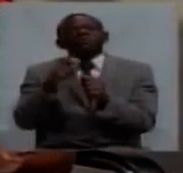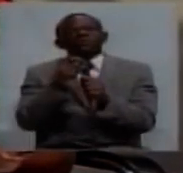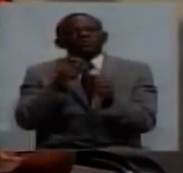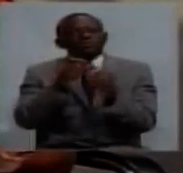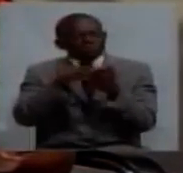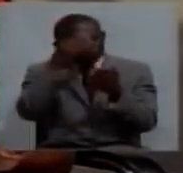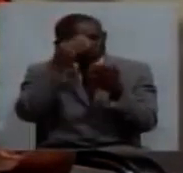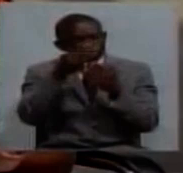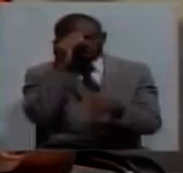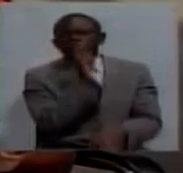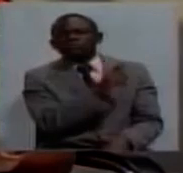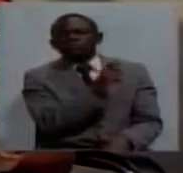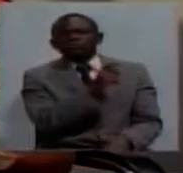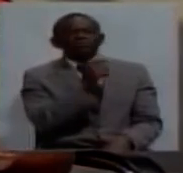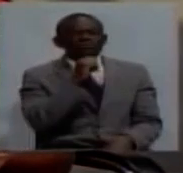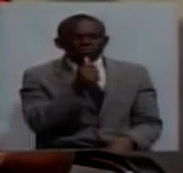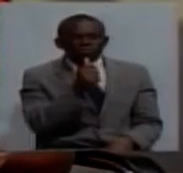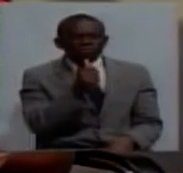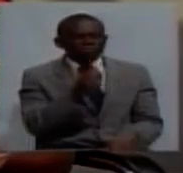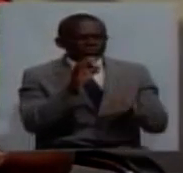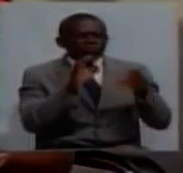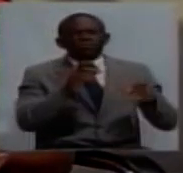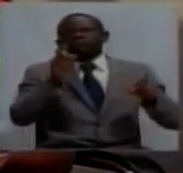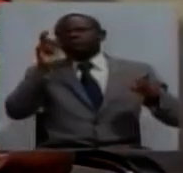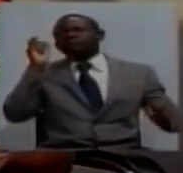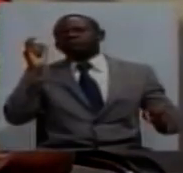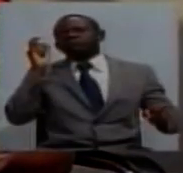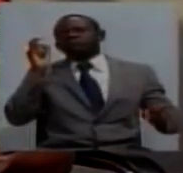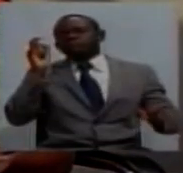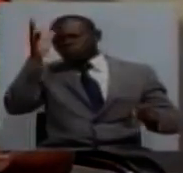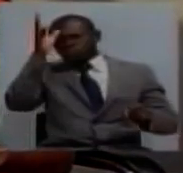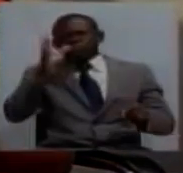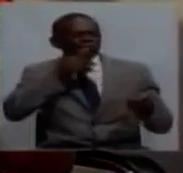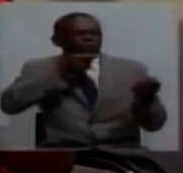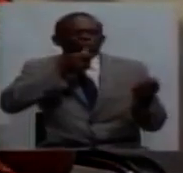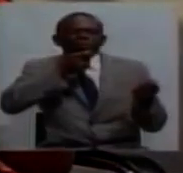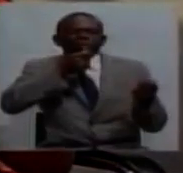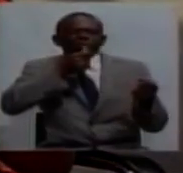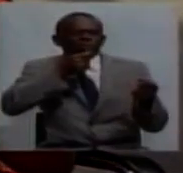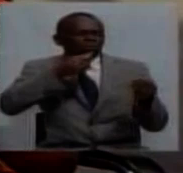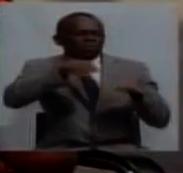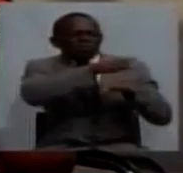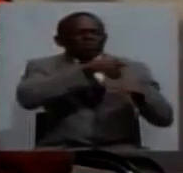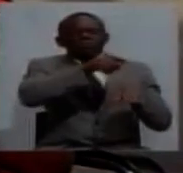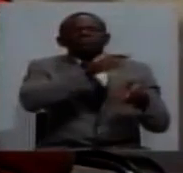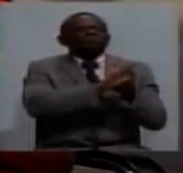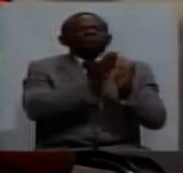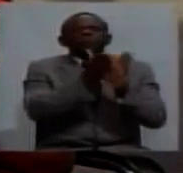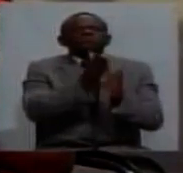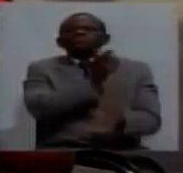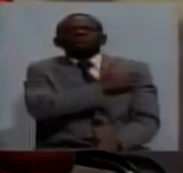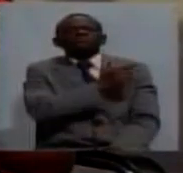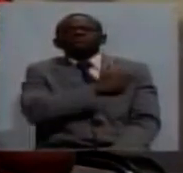that we are killing their motivation to do something about their well-being and their own future. So this needs a concerted